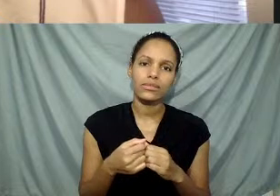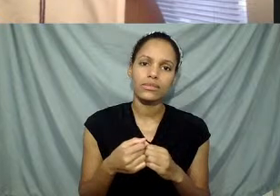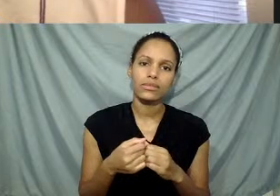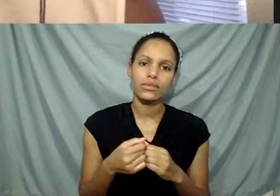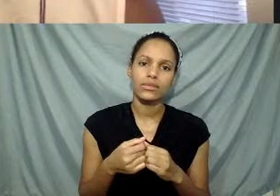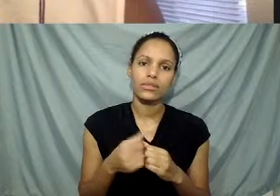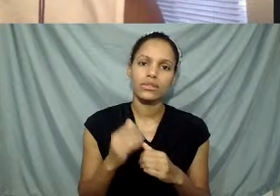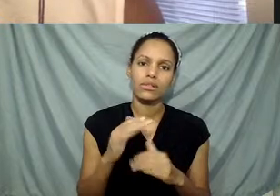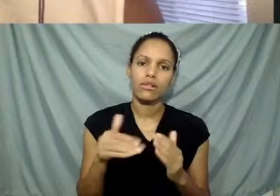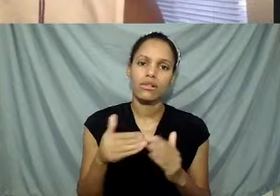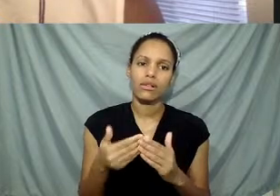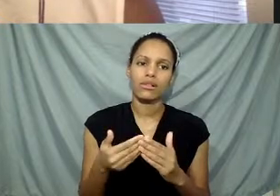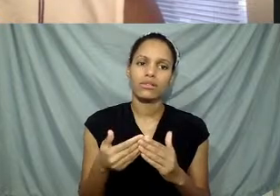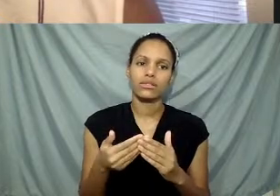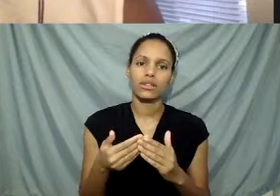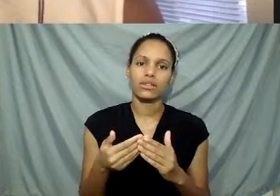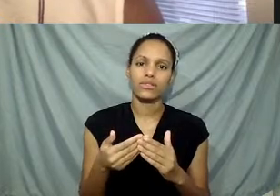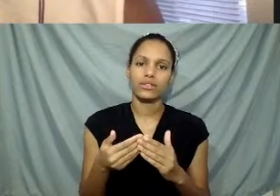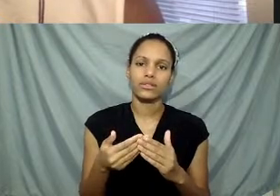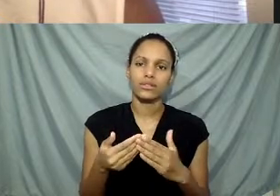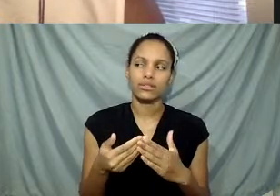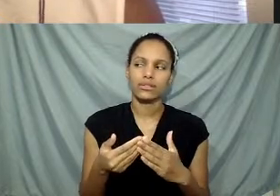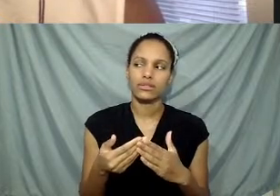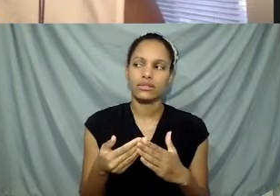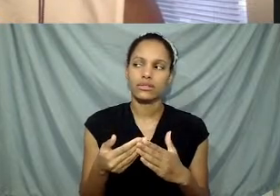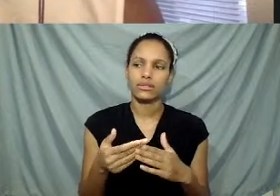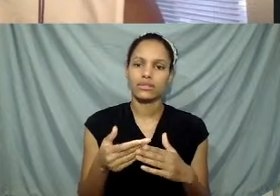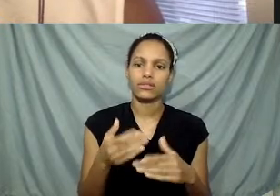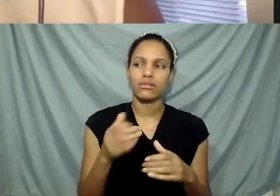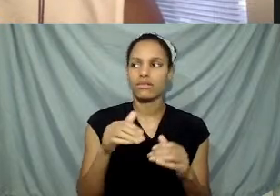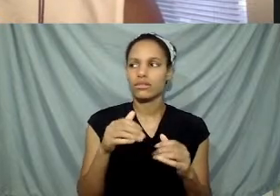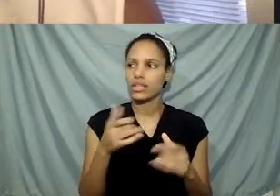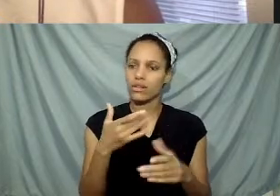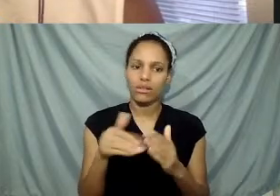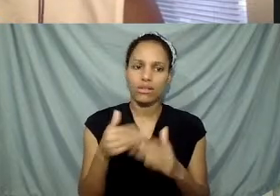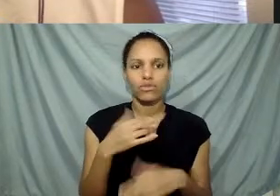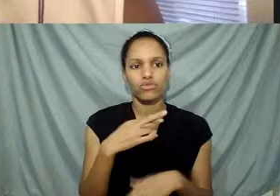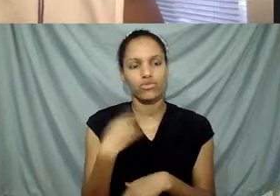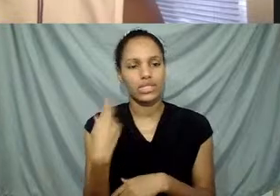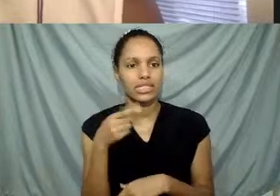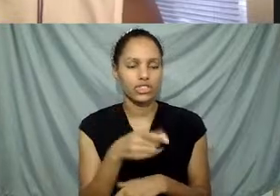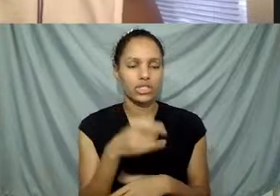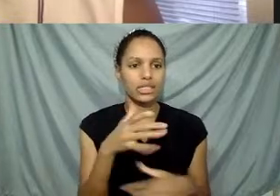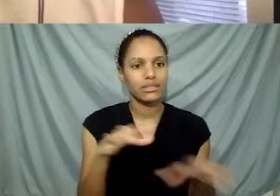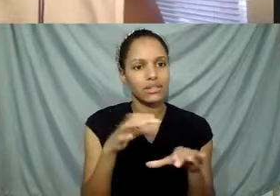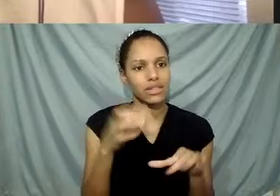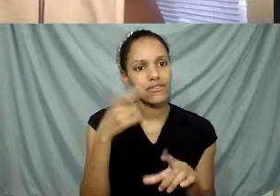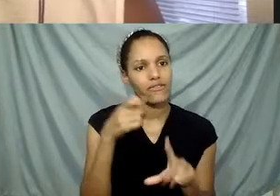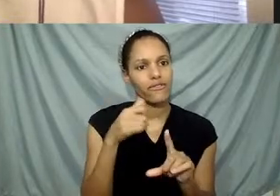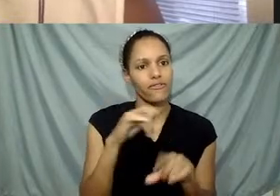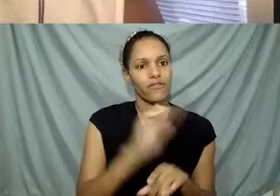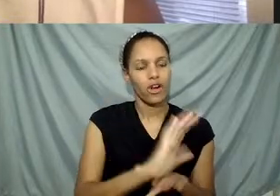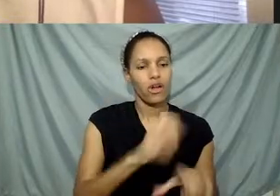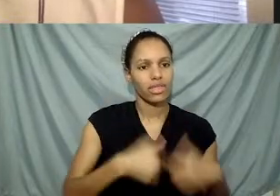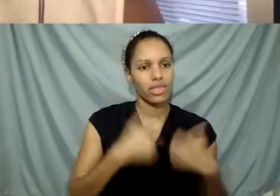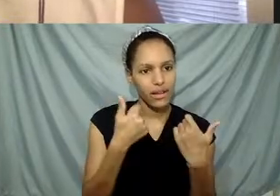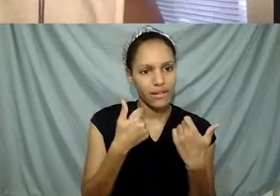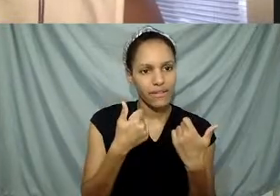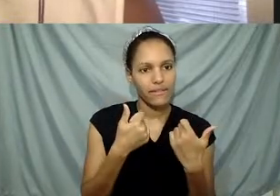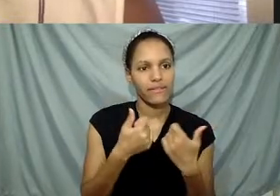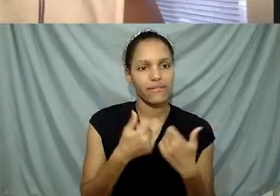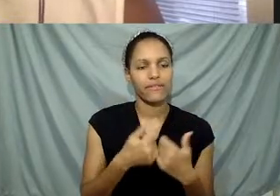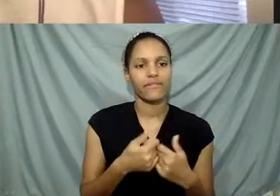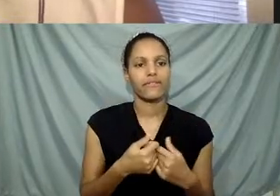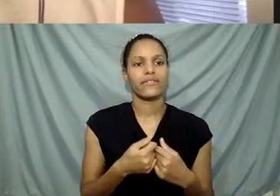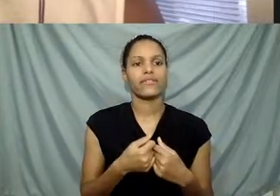sacrificing that she had to do in terms of her personality, like everything was comfortable for me. All the mistakes that